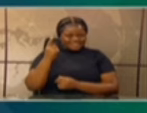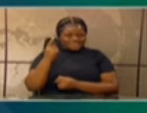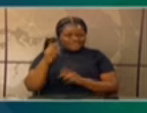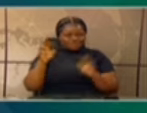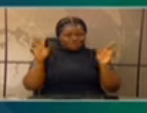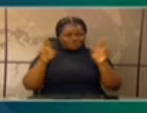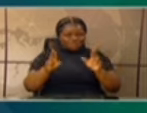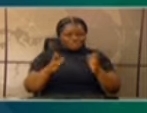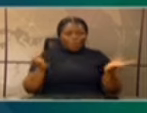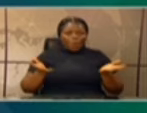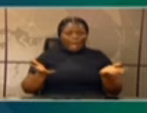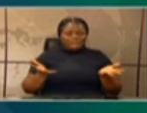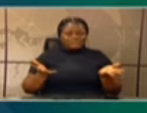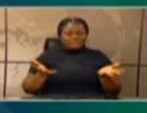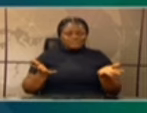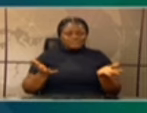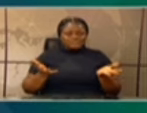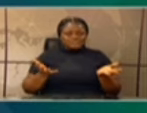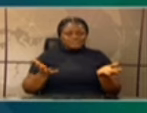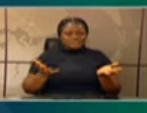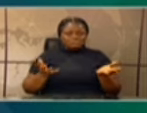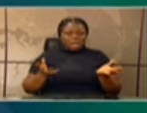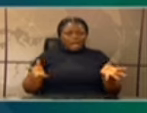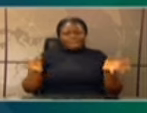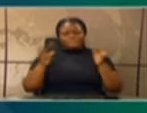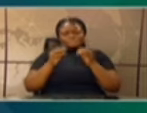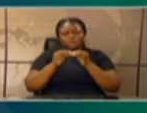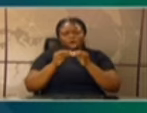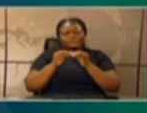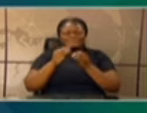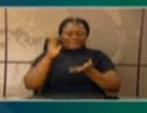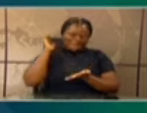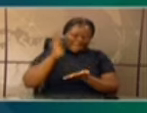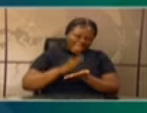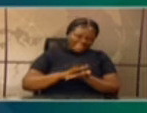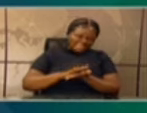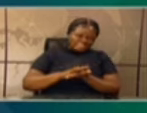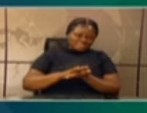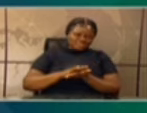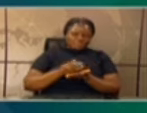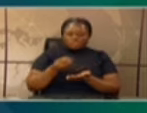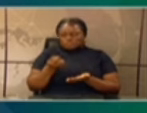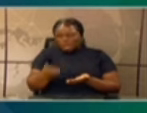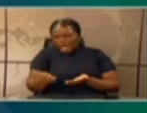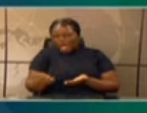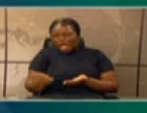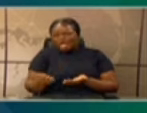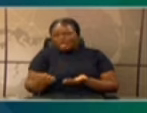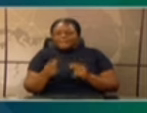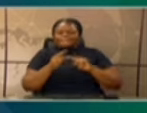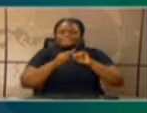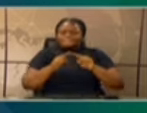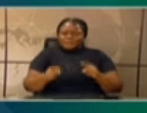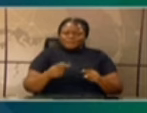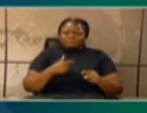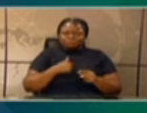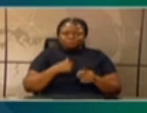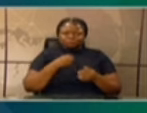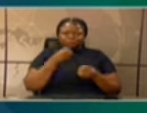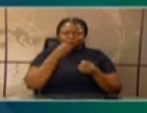results. No, it can be more, it can be less. But I'm just looking out